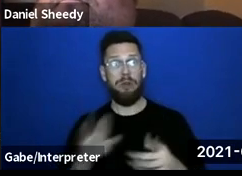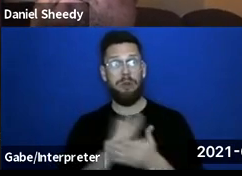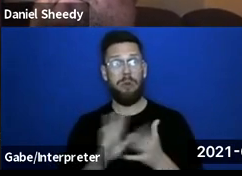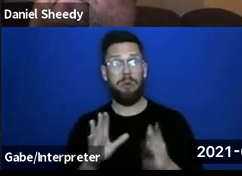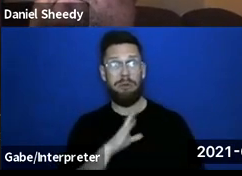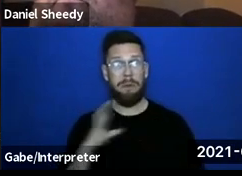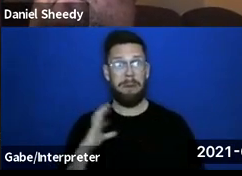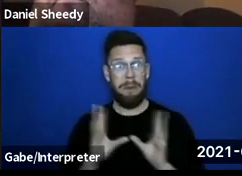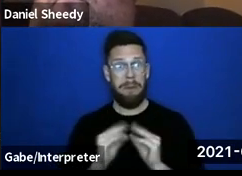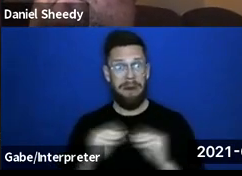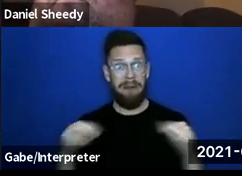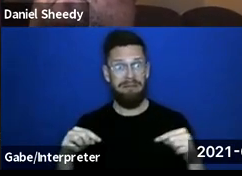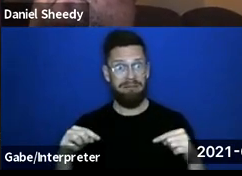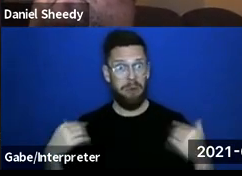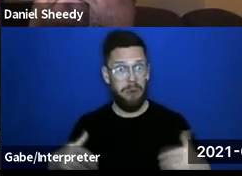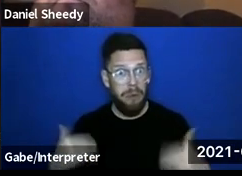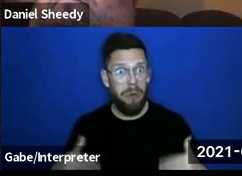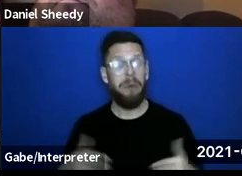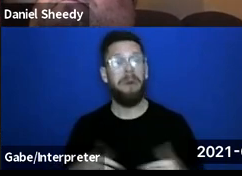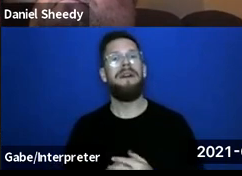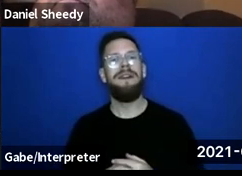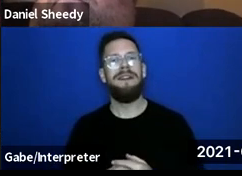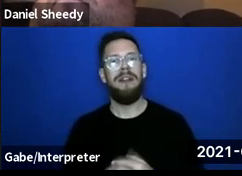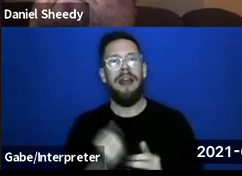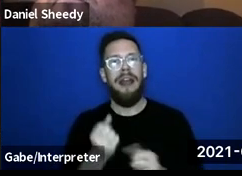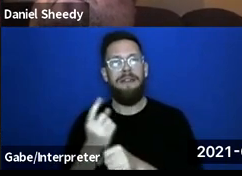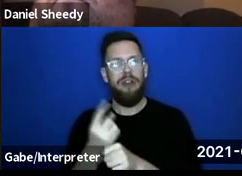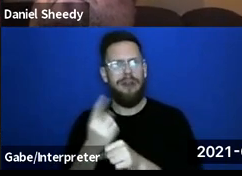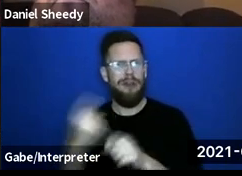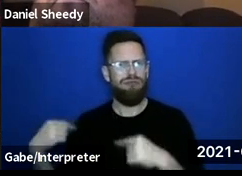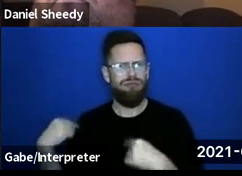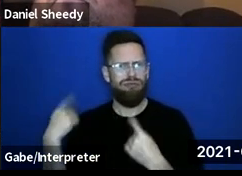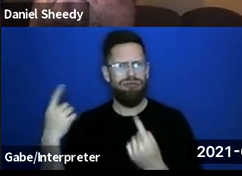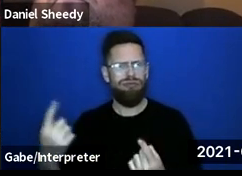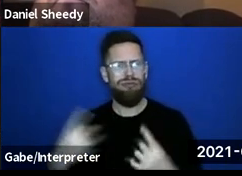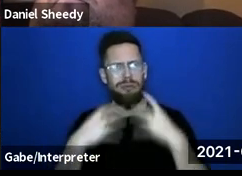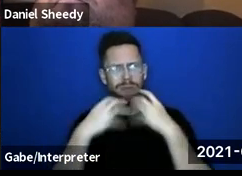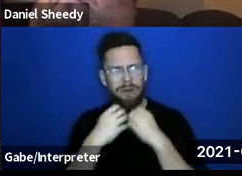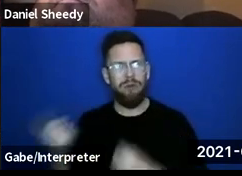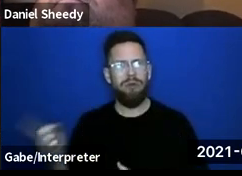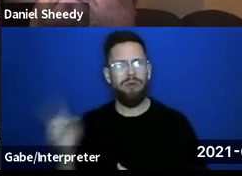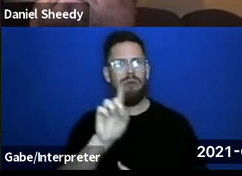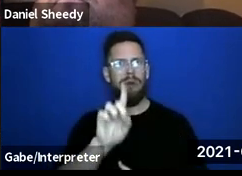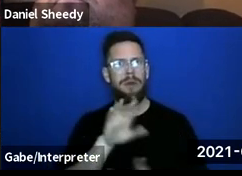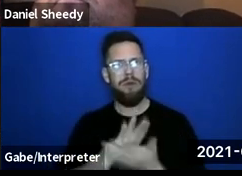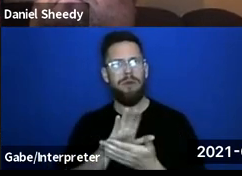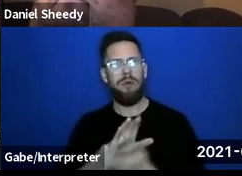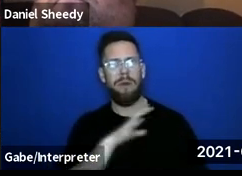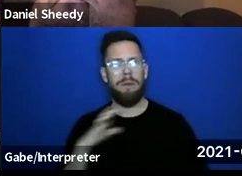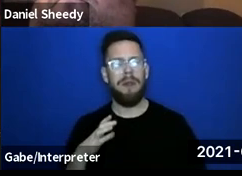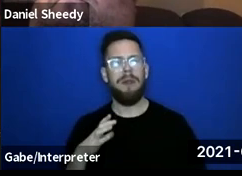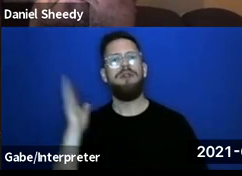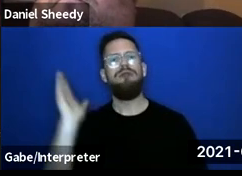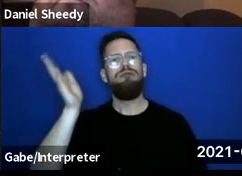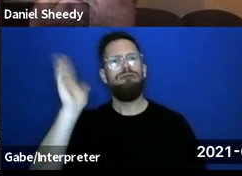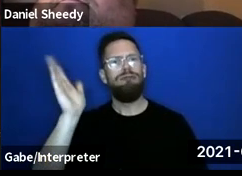evening. Every year I am privileged to come here before the school committee and to talk about something that I am very passionate about